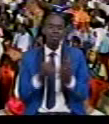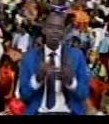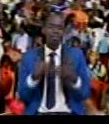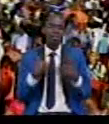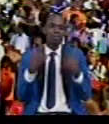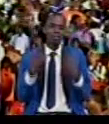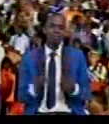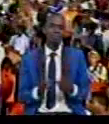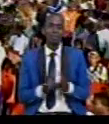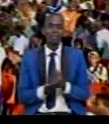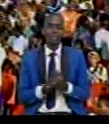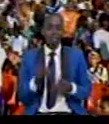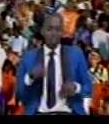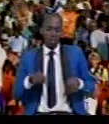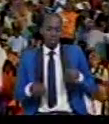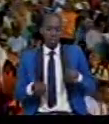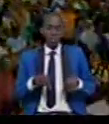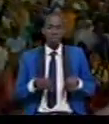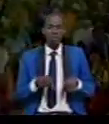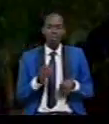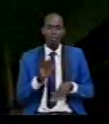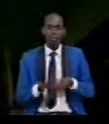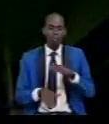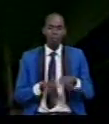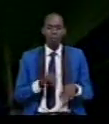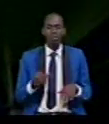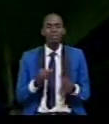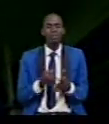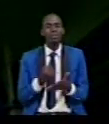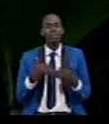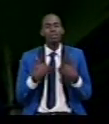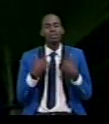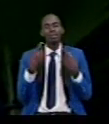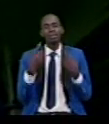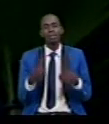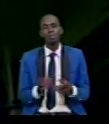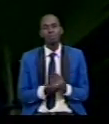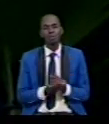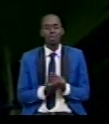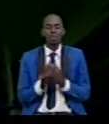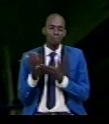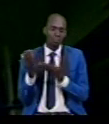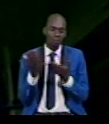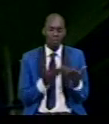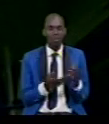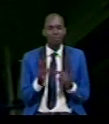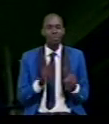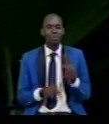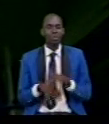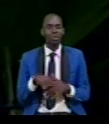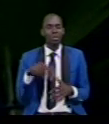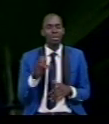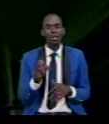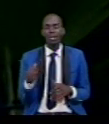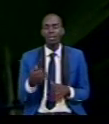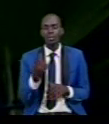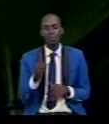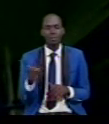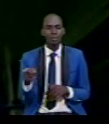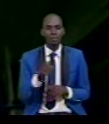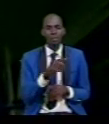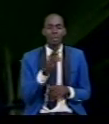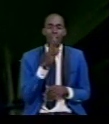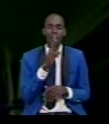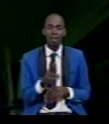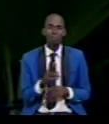The lame walking. It has happened. Bring them out. Wherever they are. Bring them out,